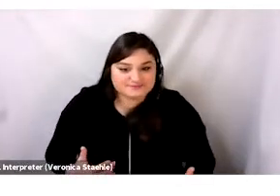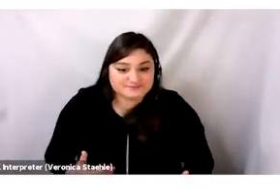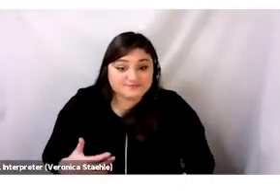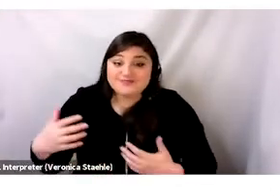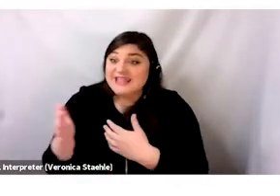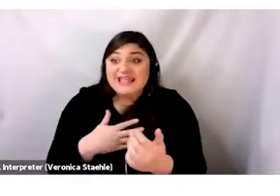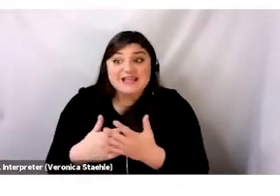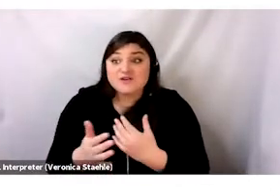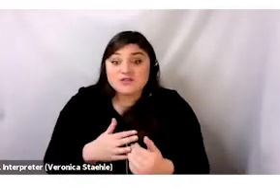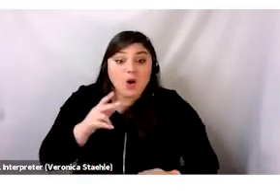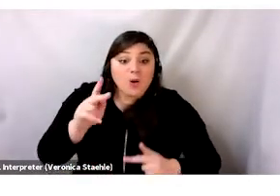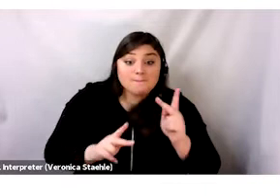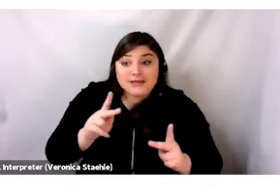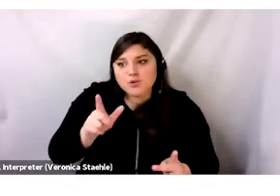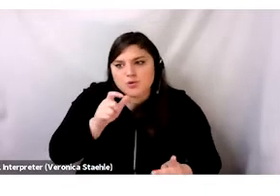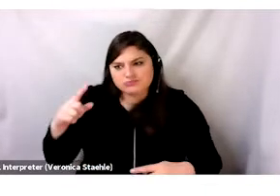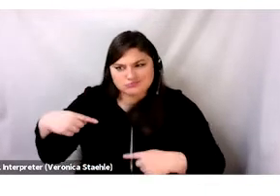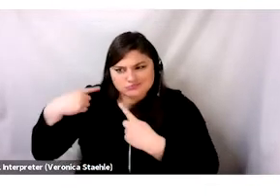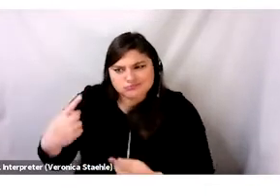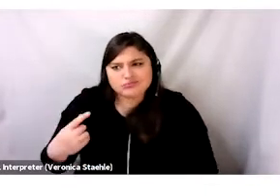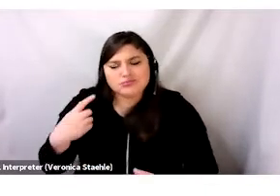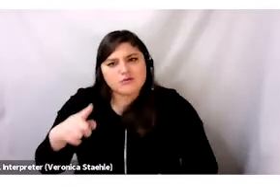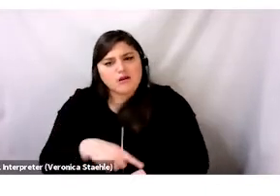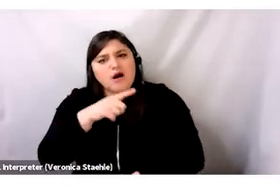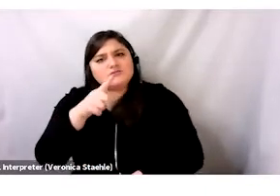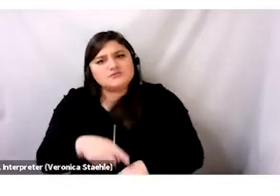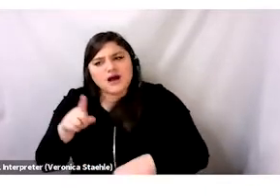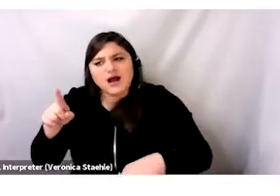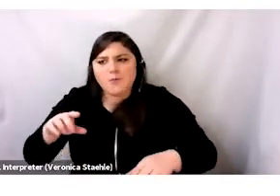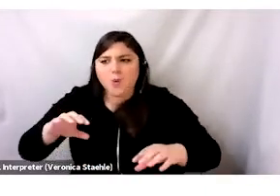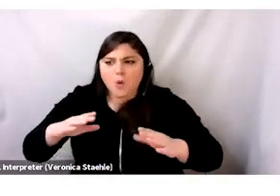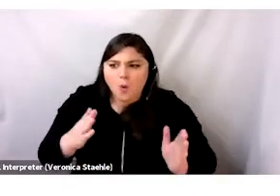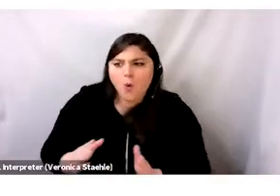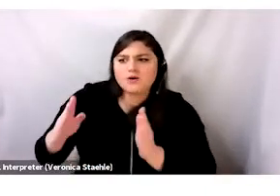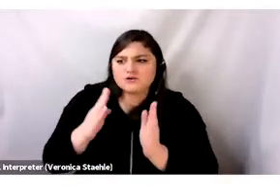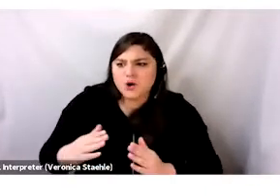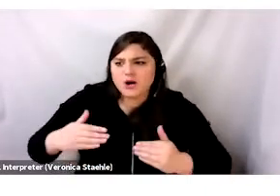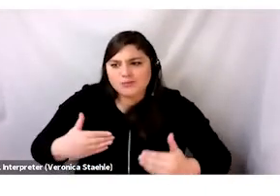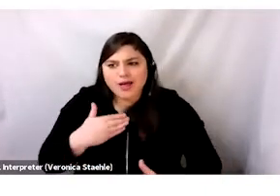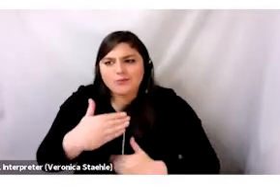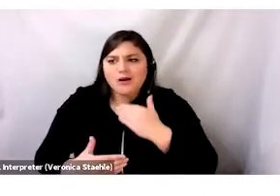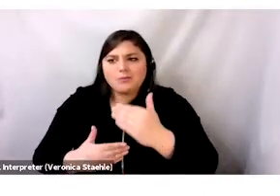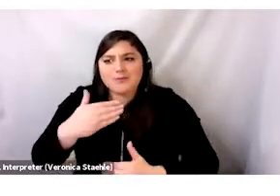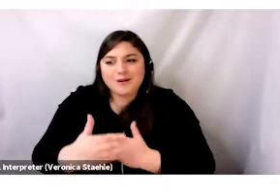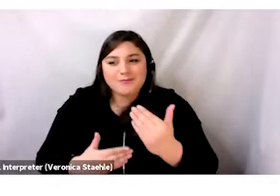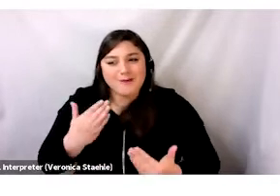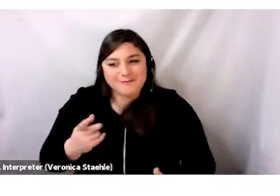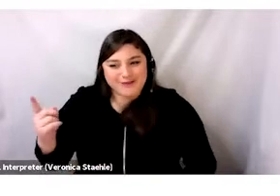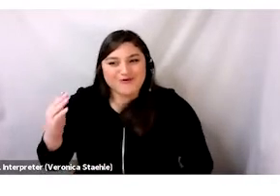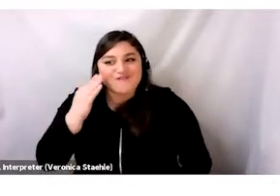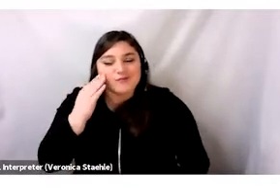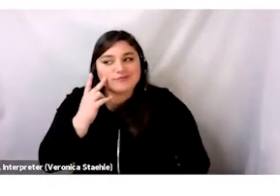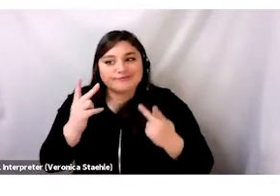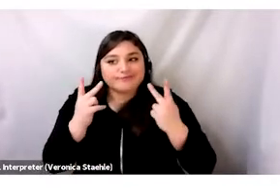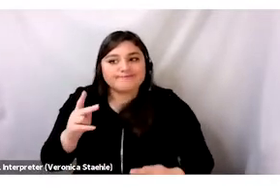for a while, you might be familiar with dynamics that happen in